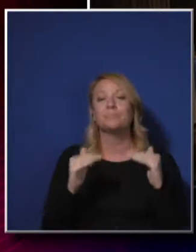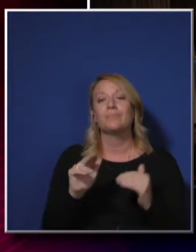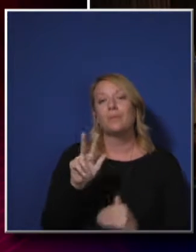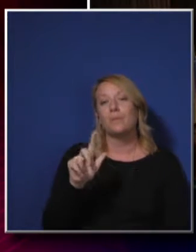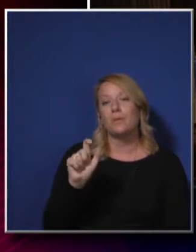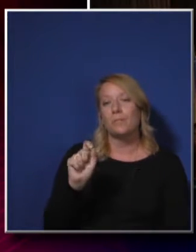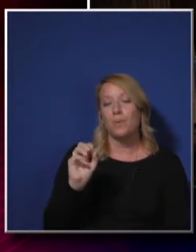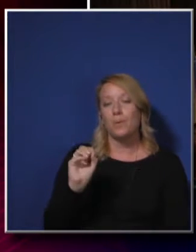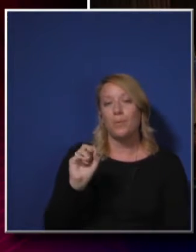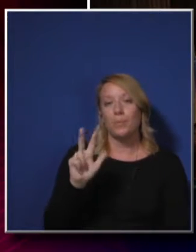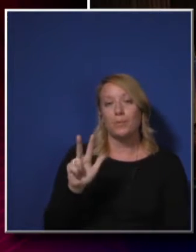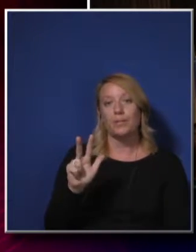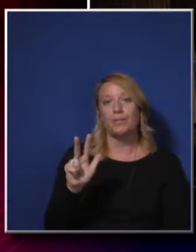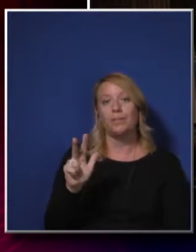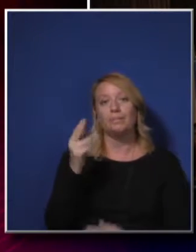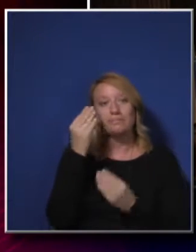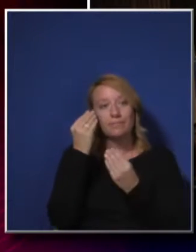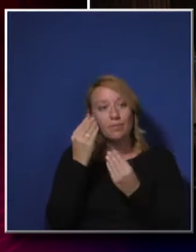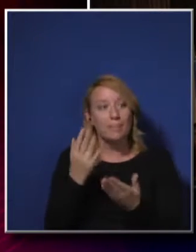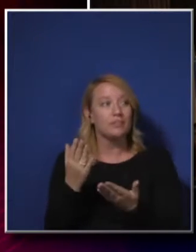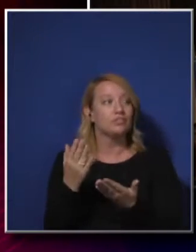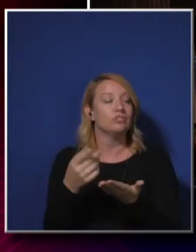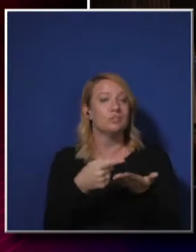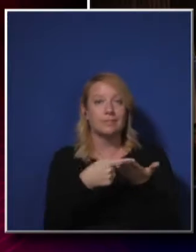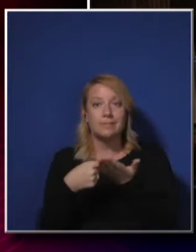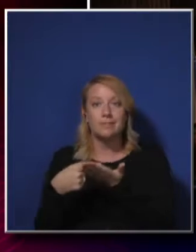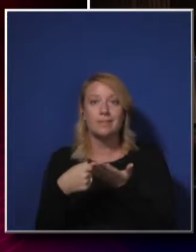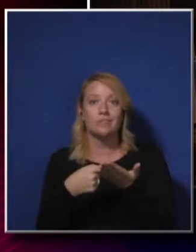3.03, information discussion item.